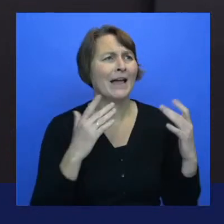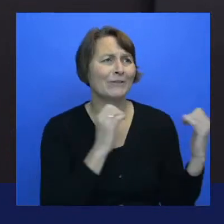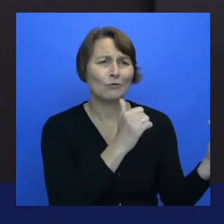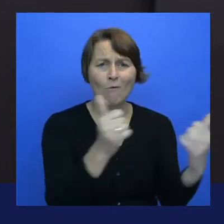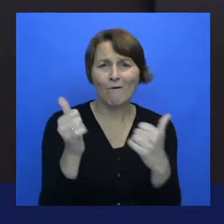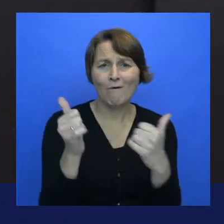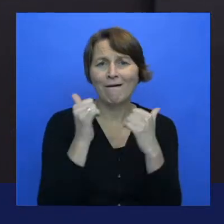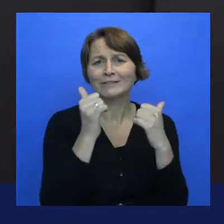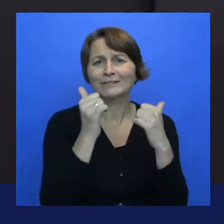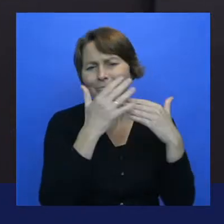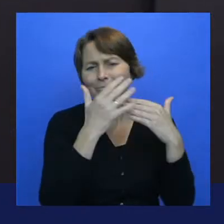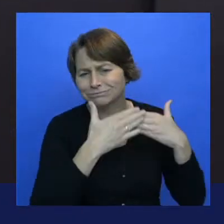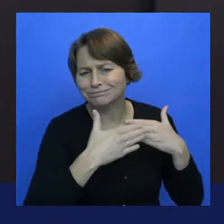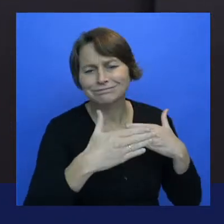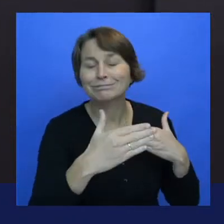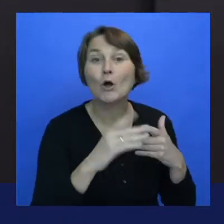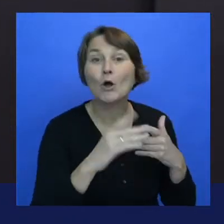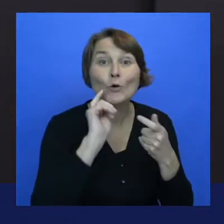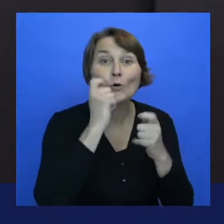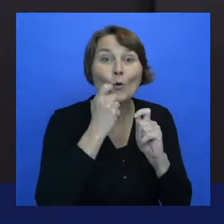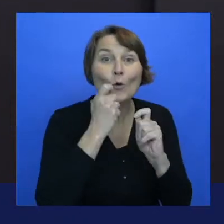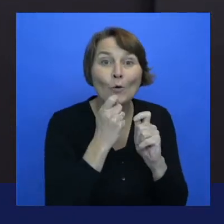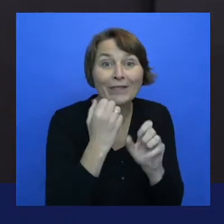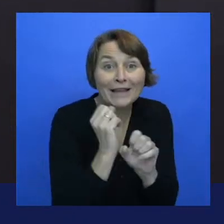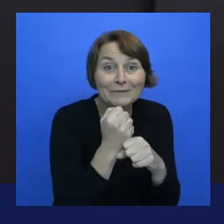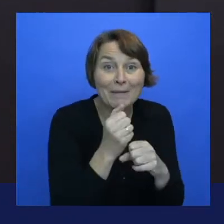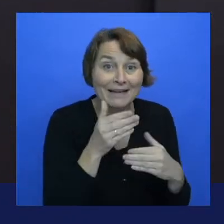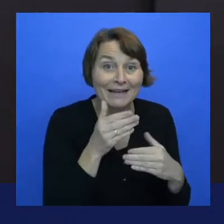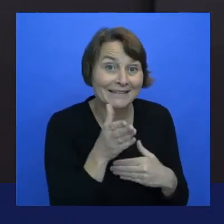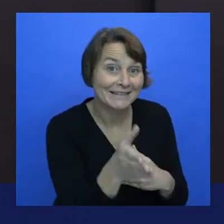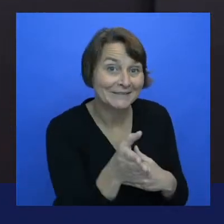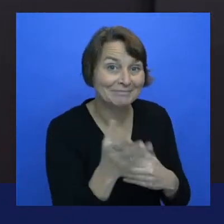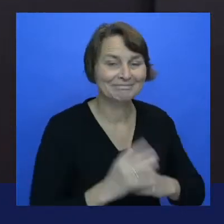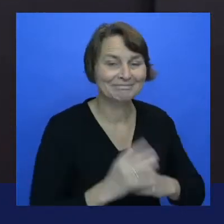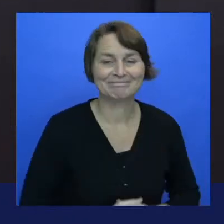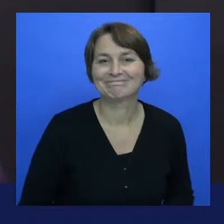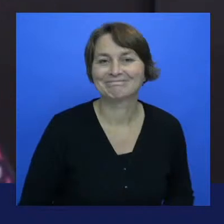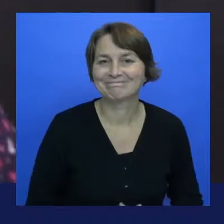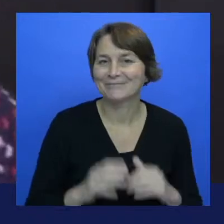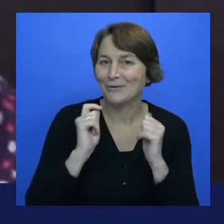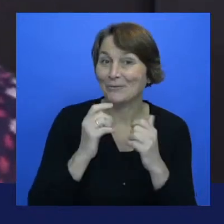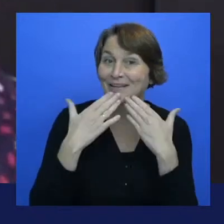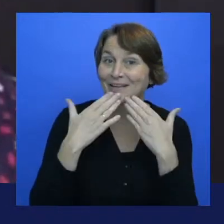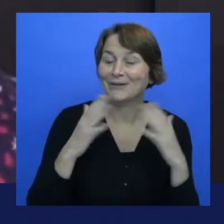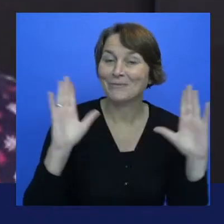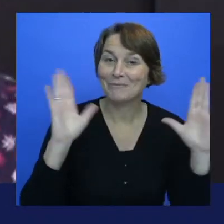and make cool things. Cool. Thanks. Have a nice day.